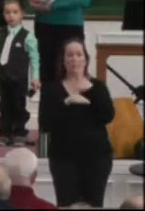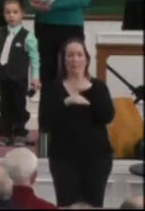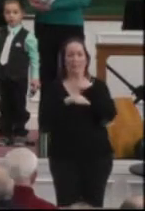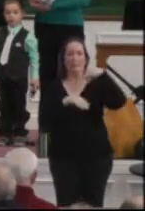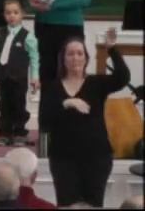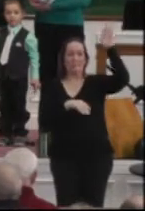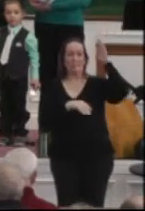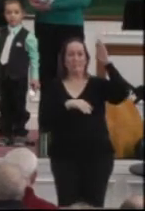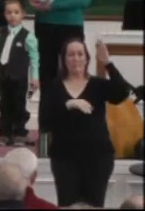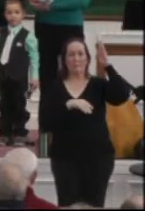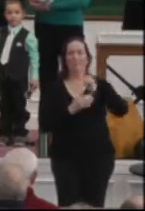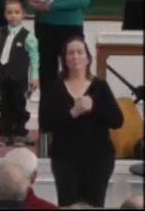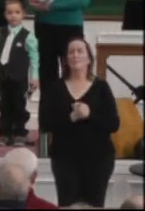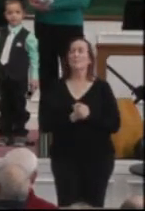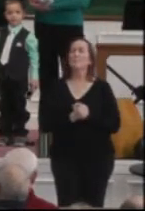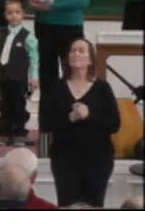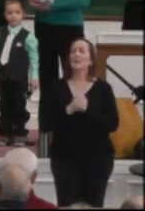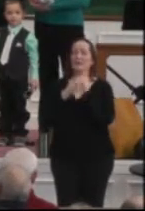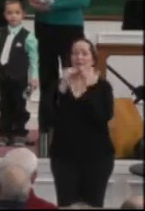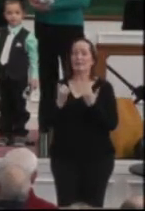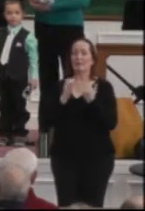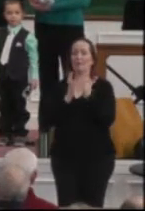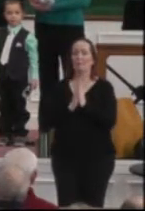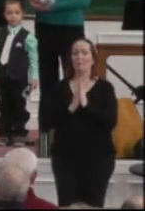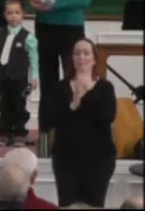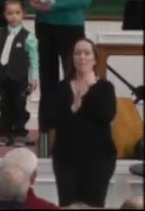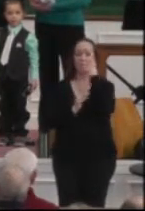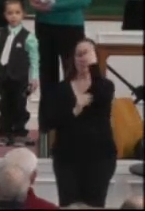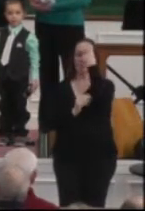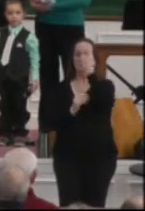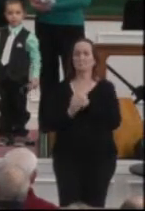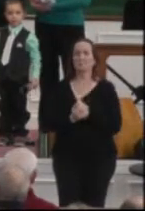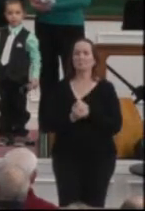Right now, I want to ask the parents,